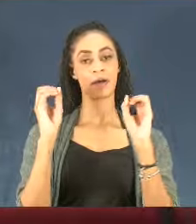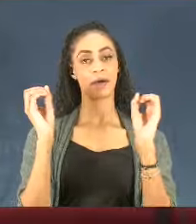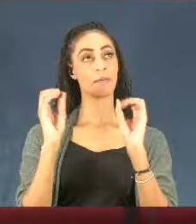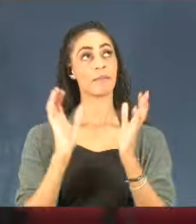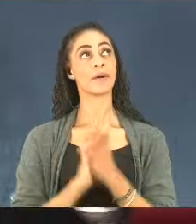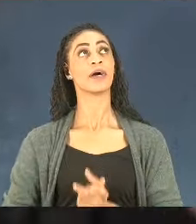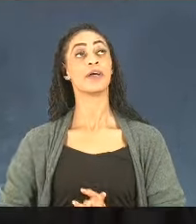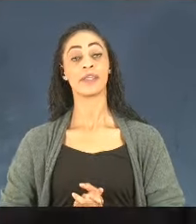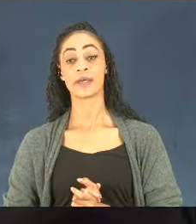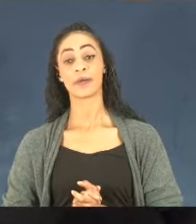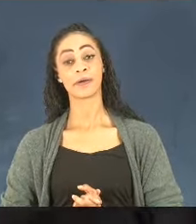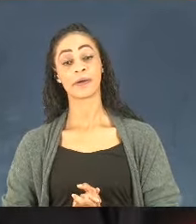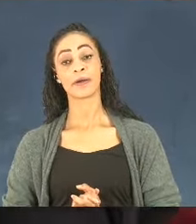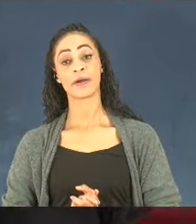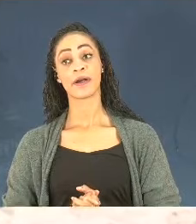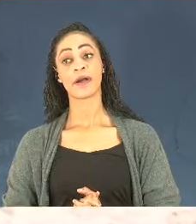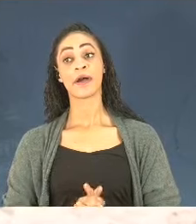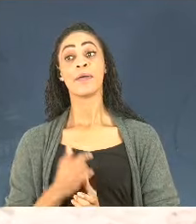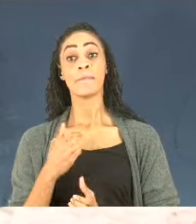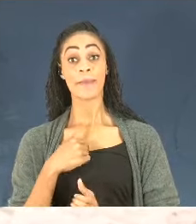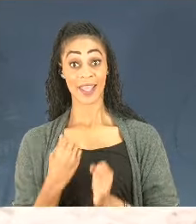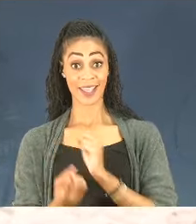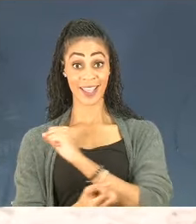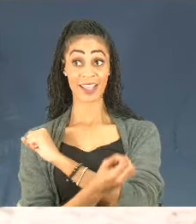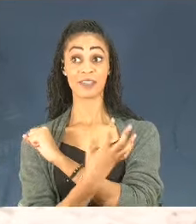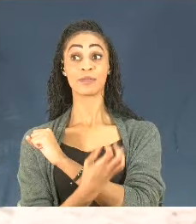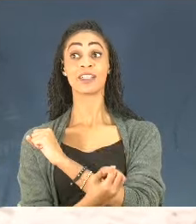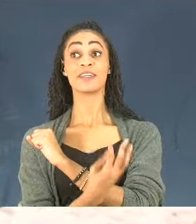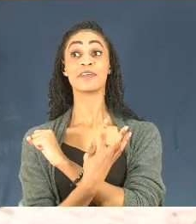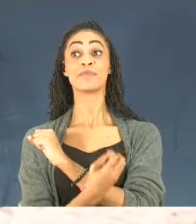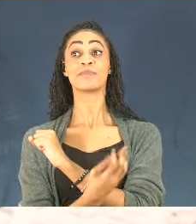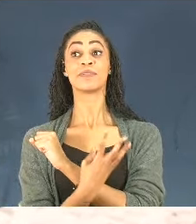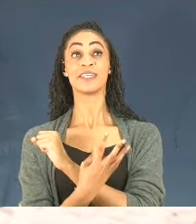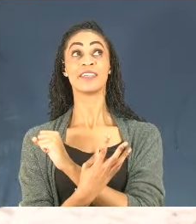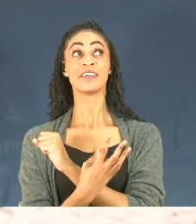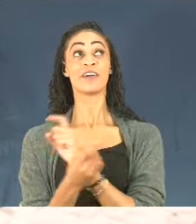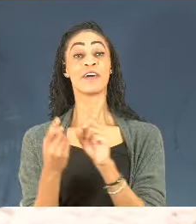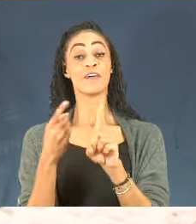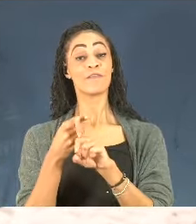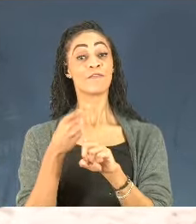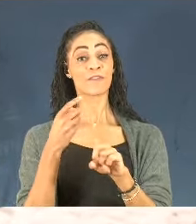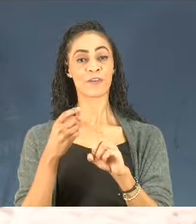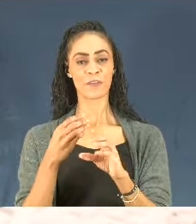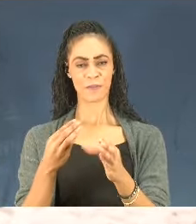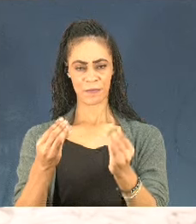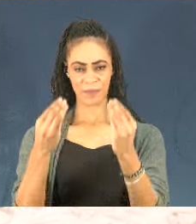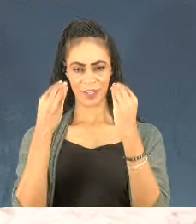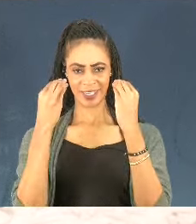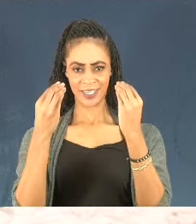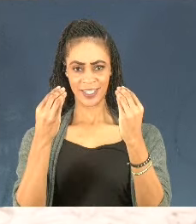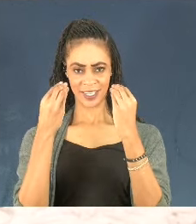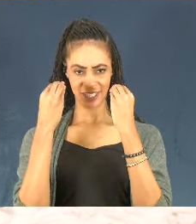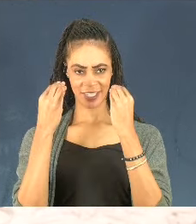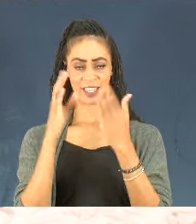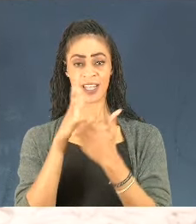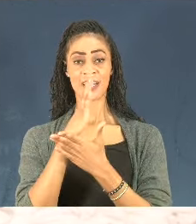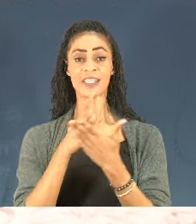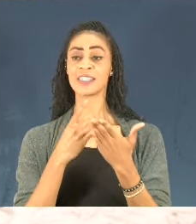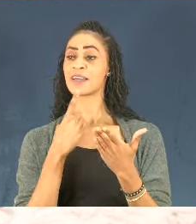So let me use a theological concept. Some theologians talk about this thing called spiritual